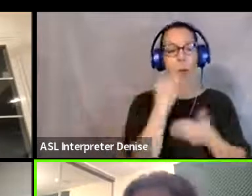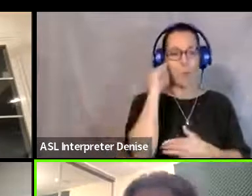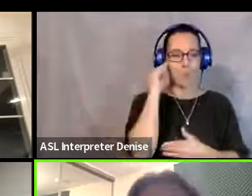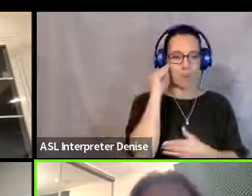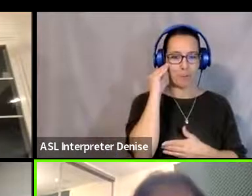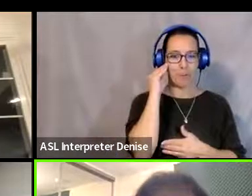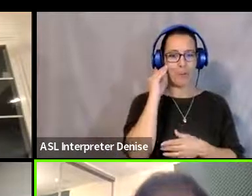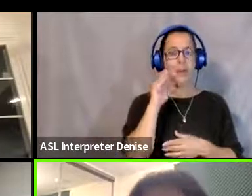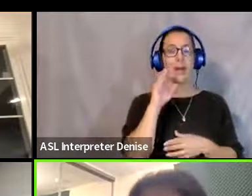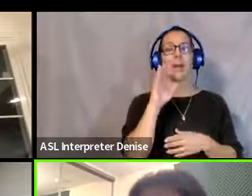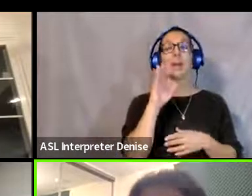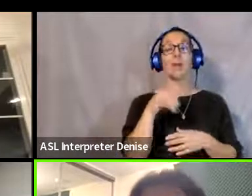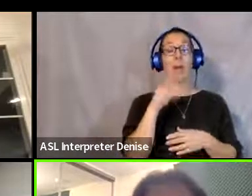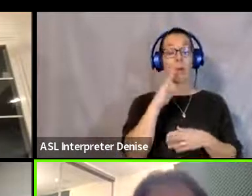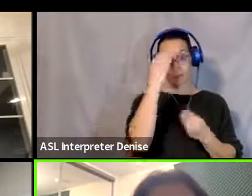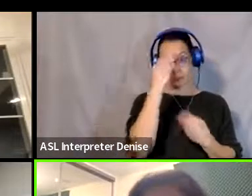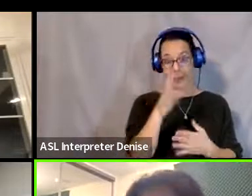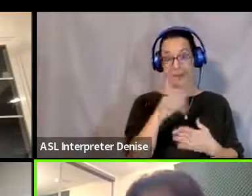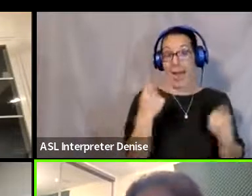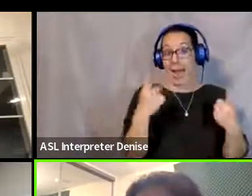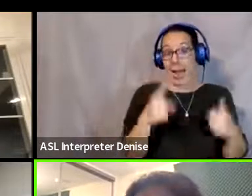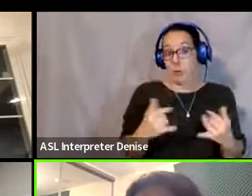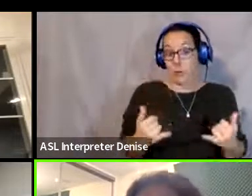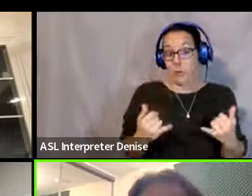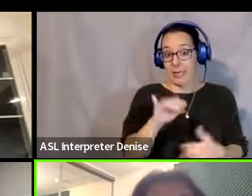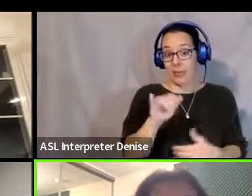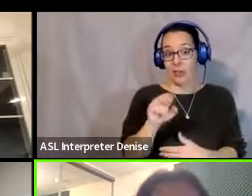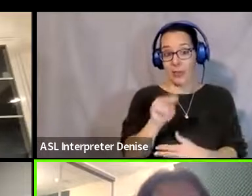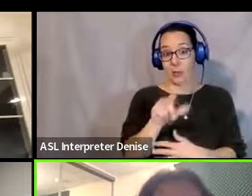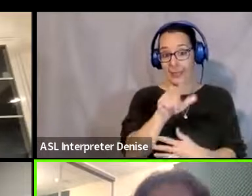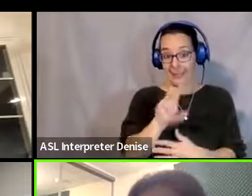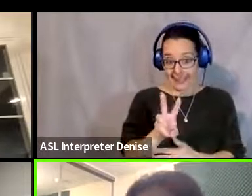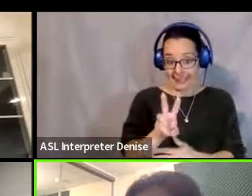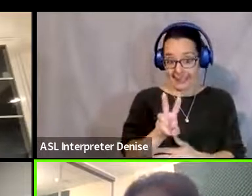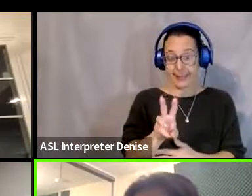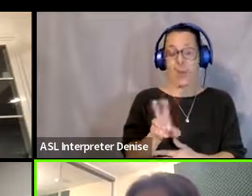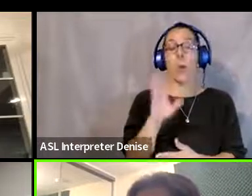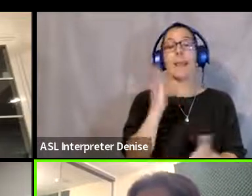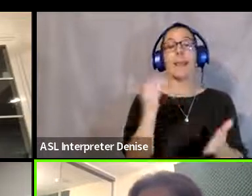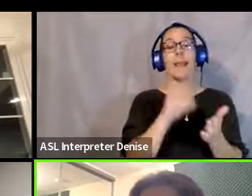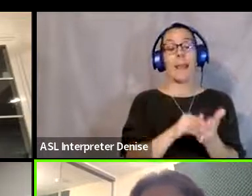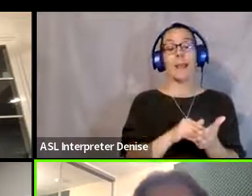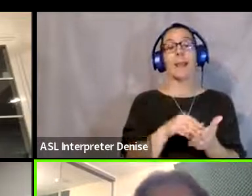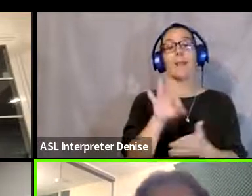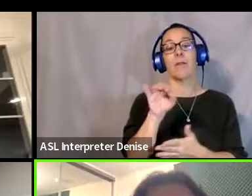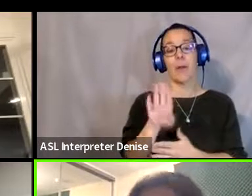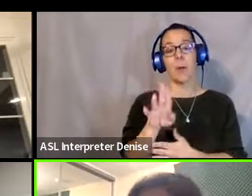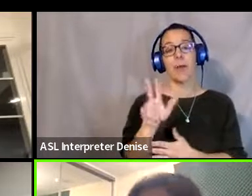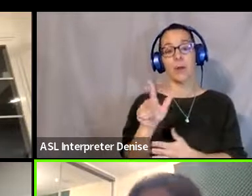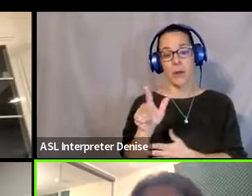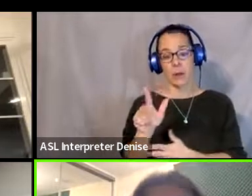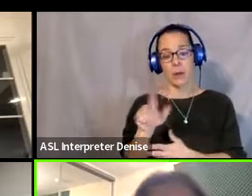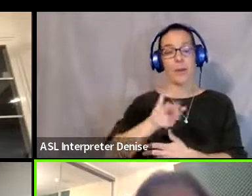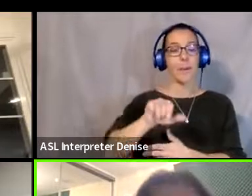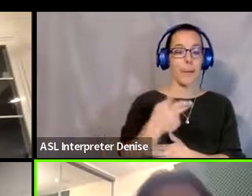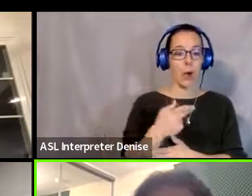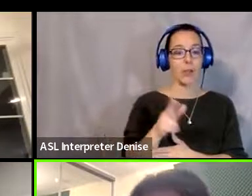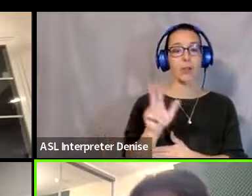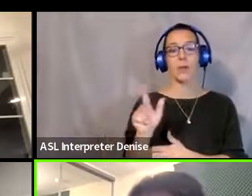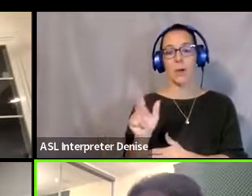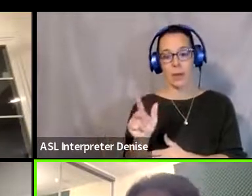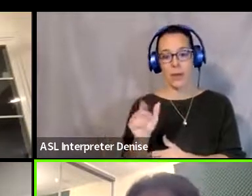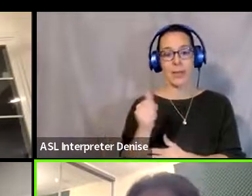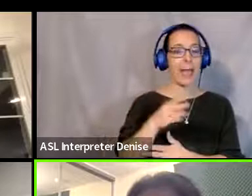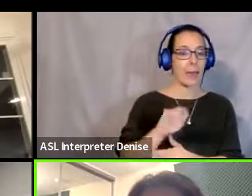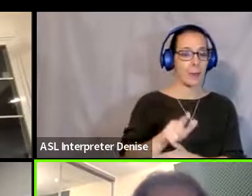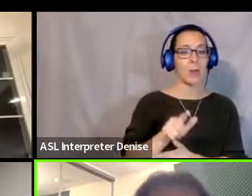here. It was today, January 26th, and February 23rd, March 23rd, April